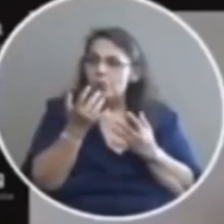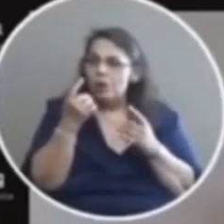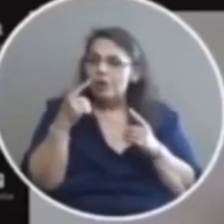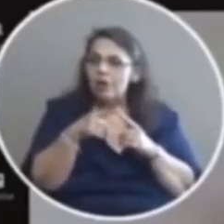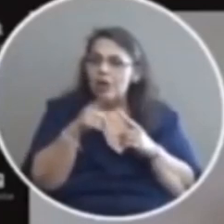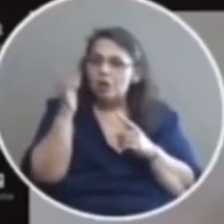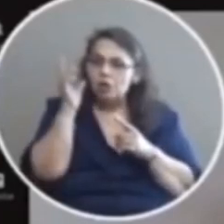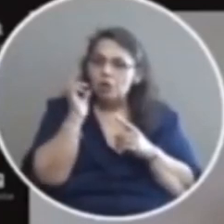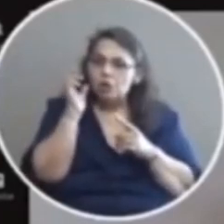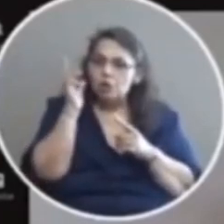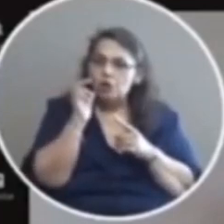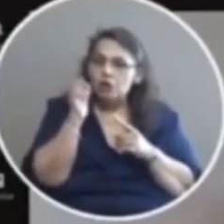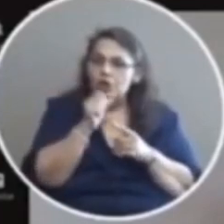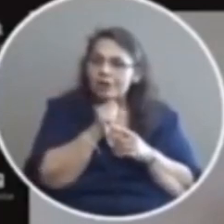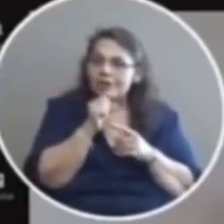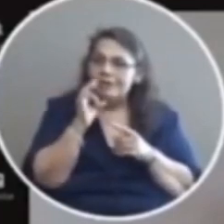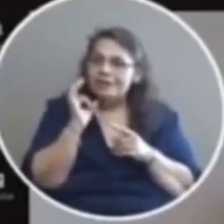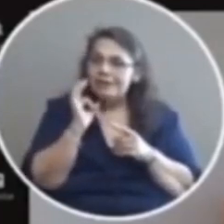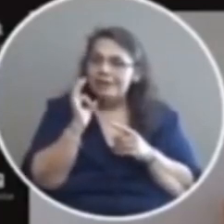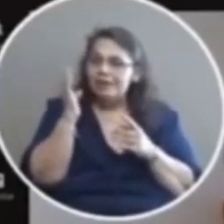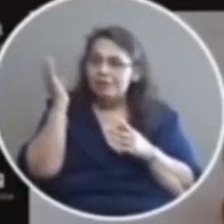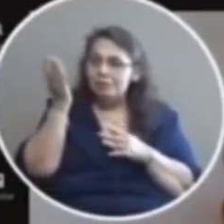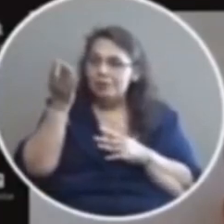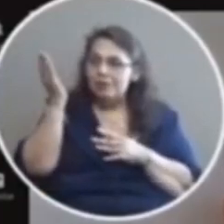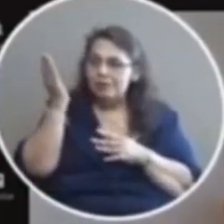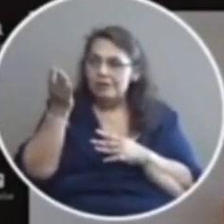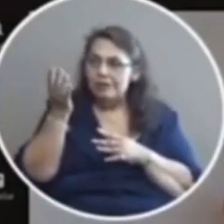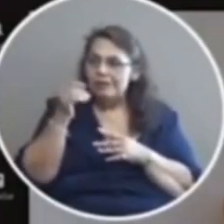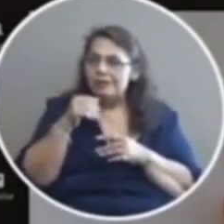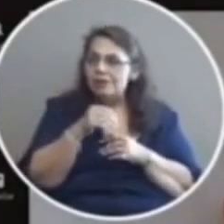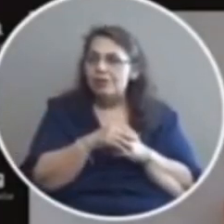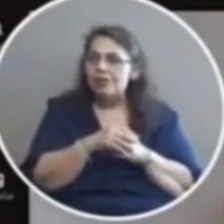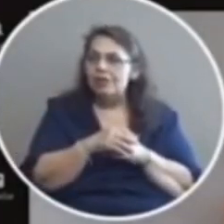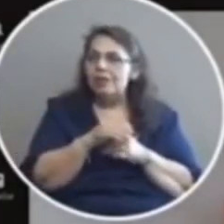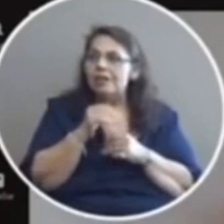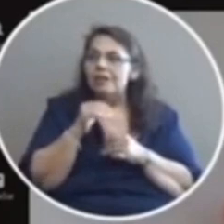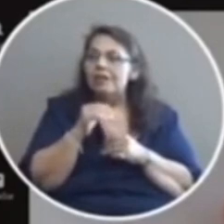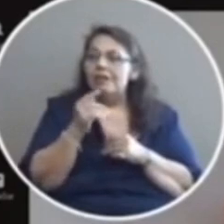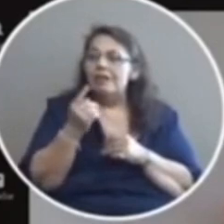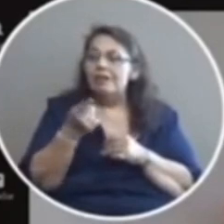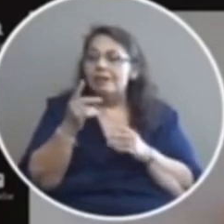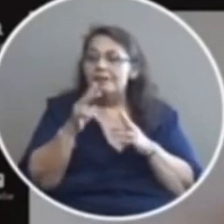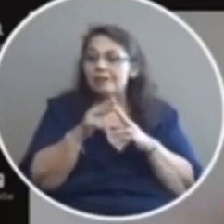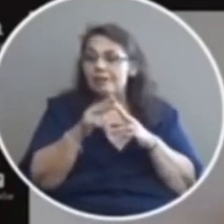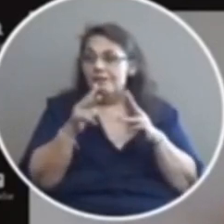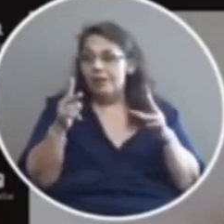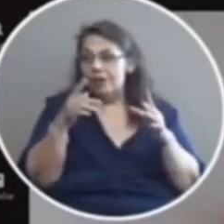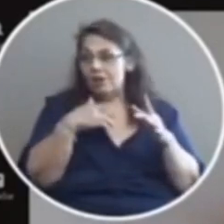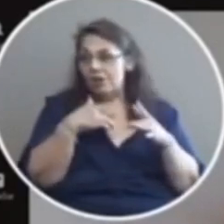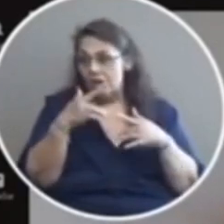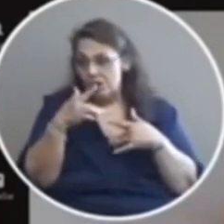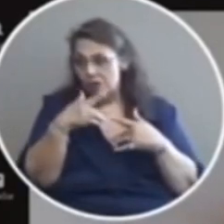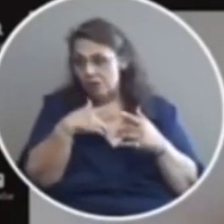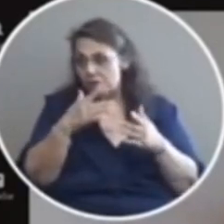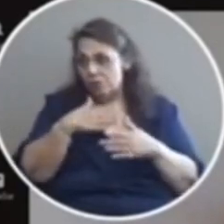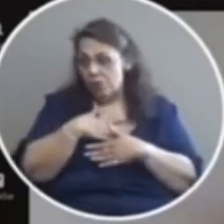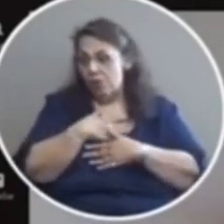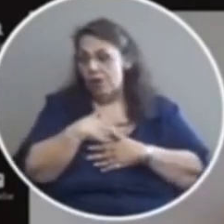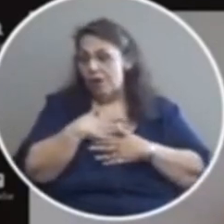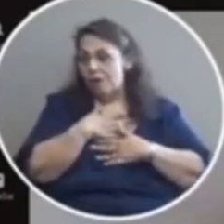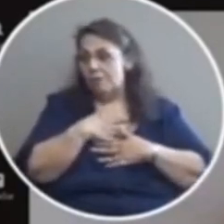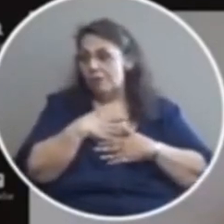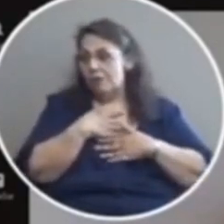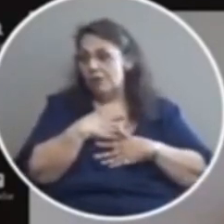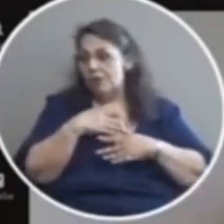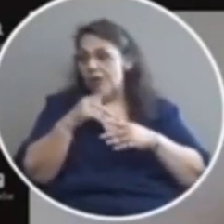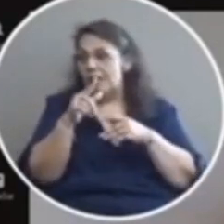to hear a staff presentation on it, let alone hear the public comments, is very concerning. So while I appreciate y'all reopening, I think